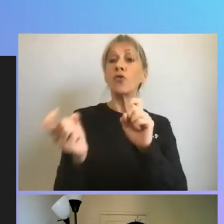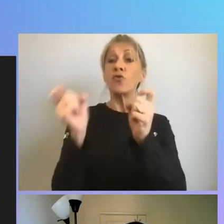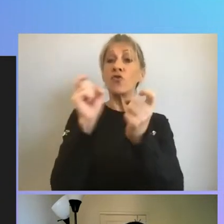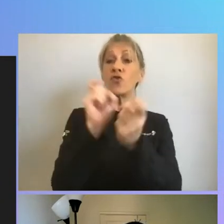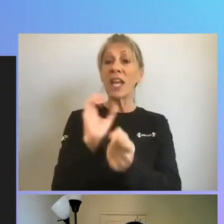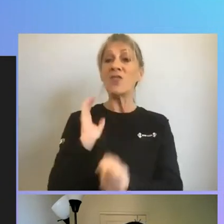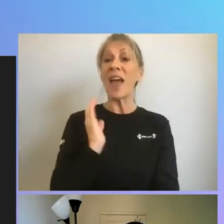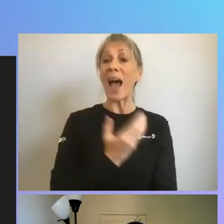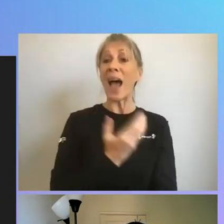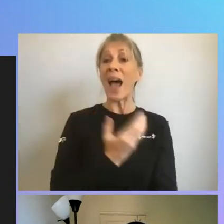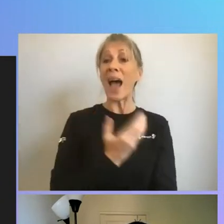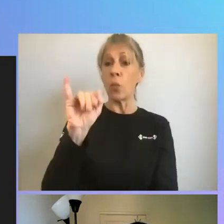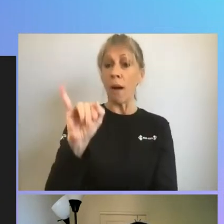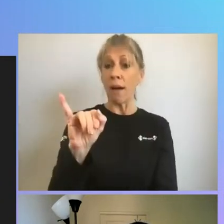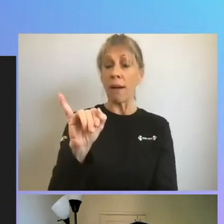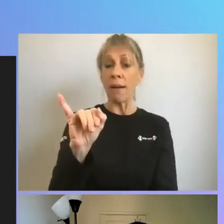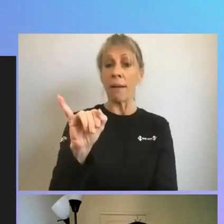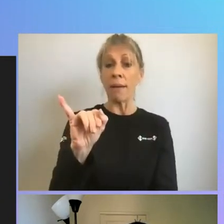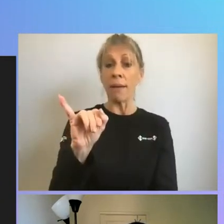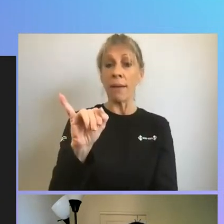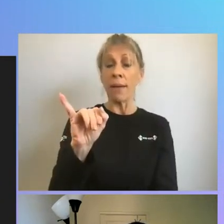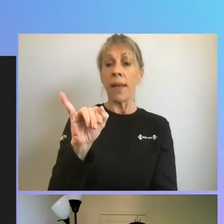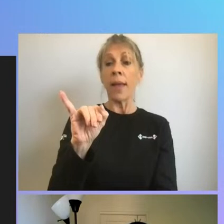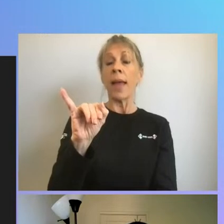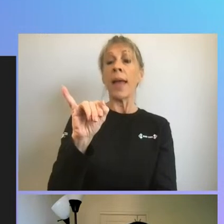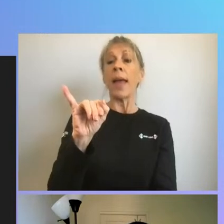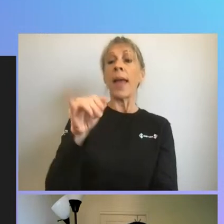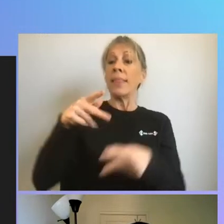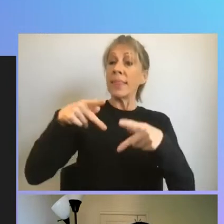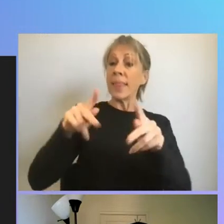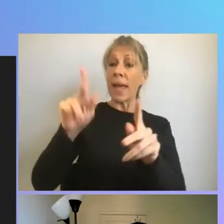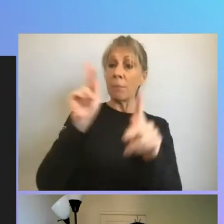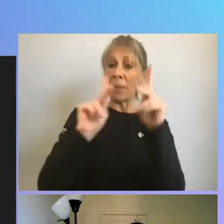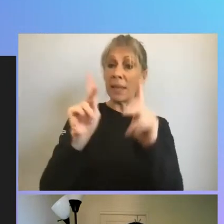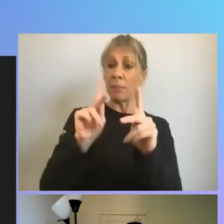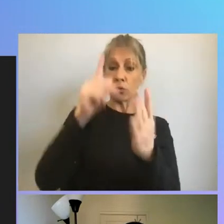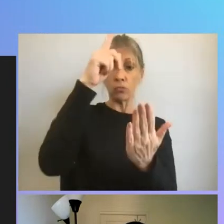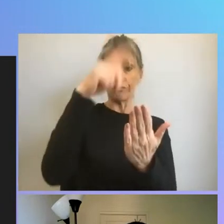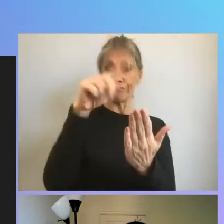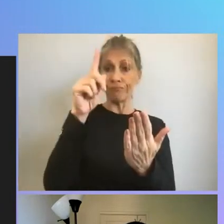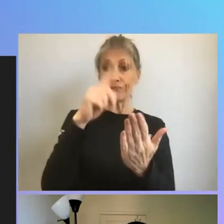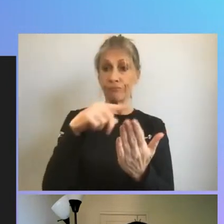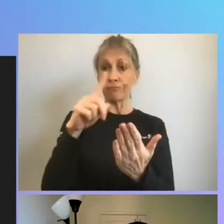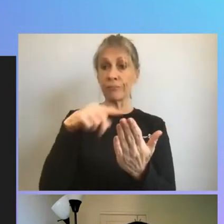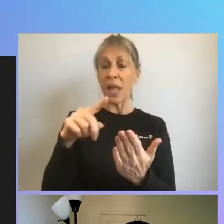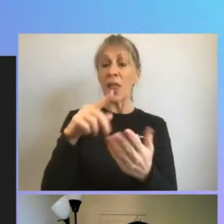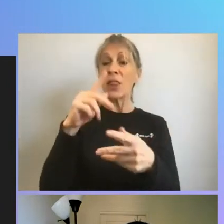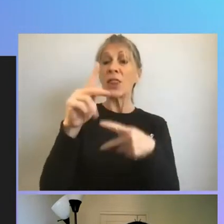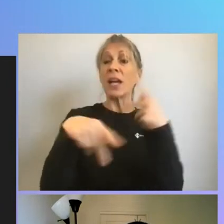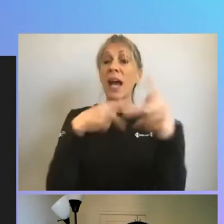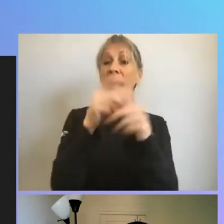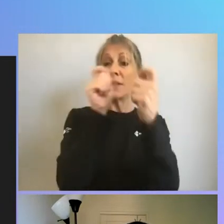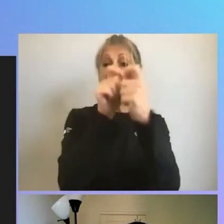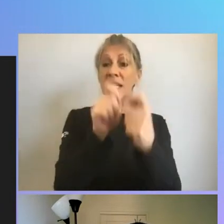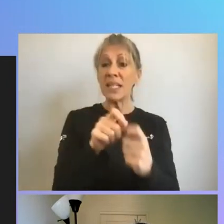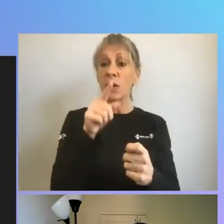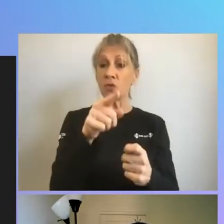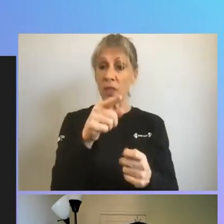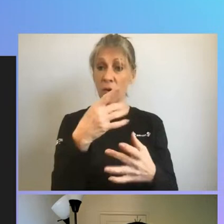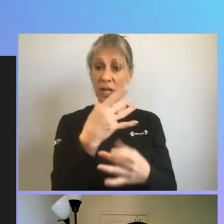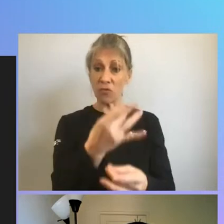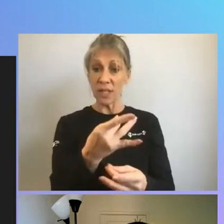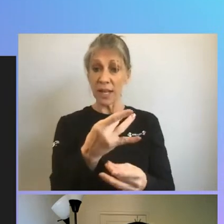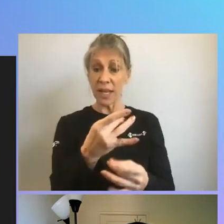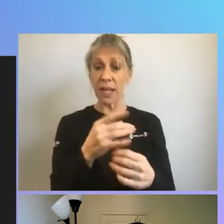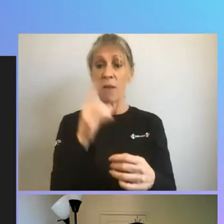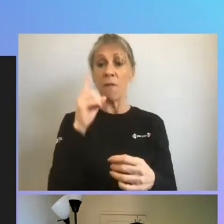UI and let people kind of check boxes for like the kinds of details that they're interested in for